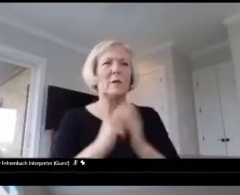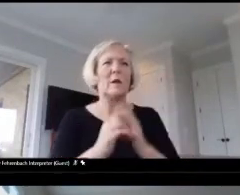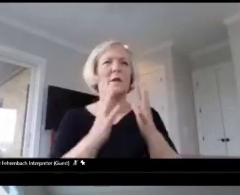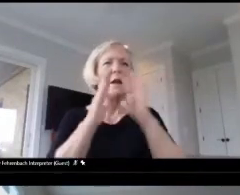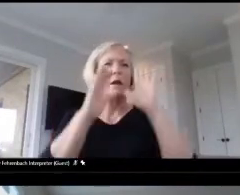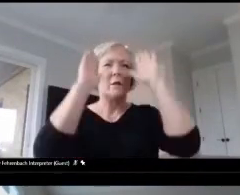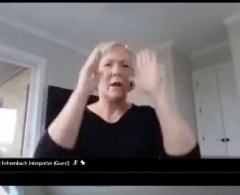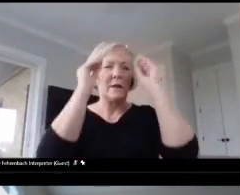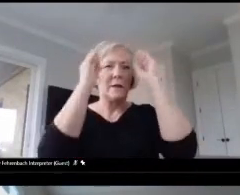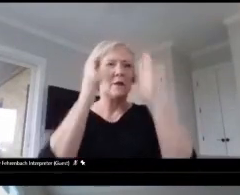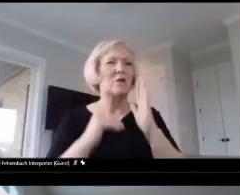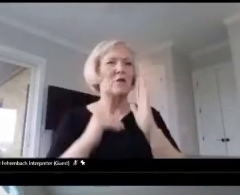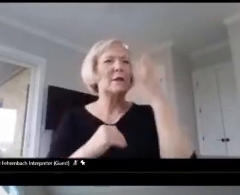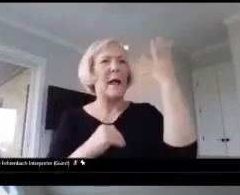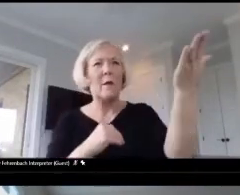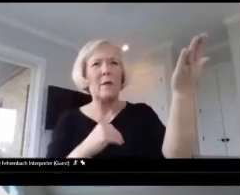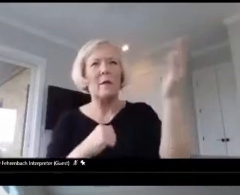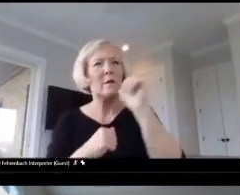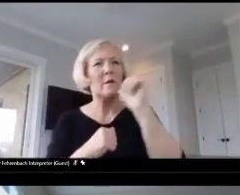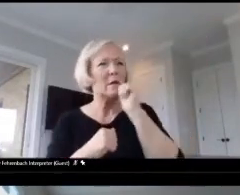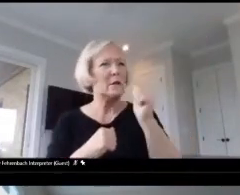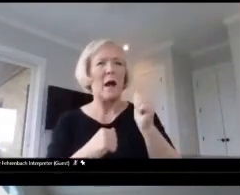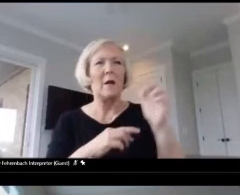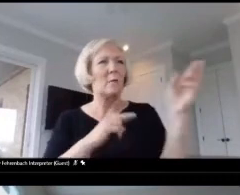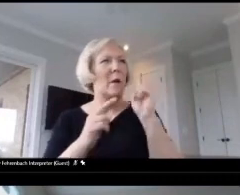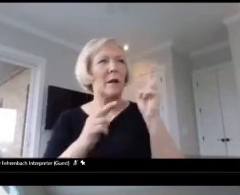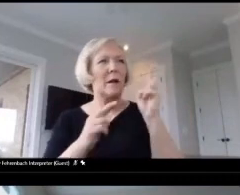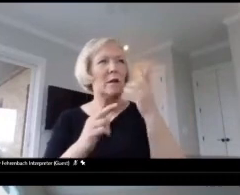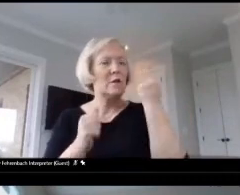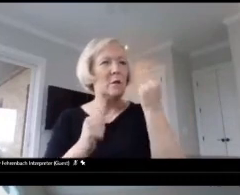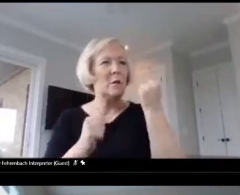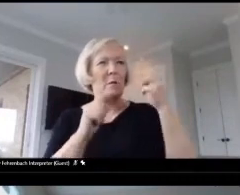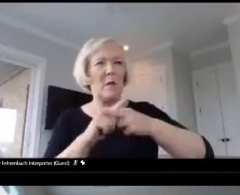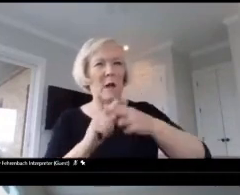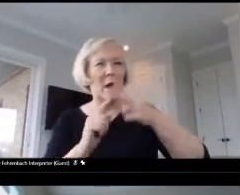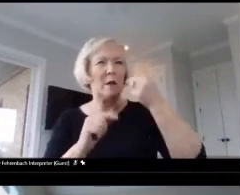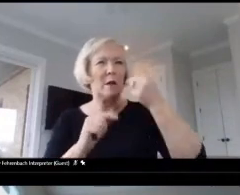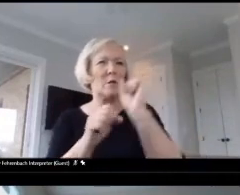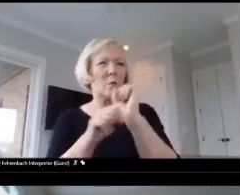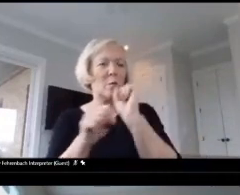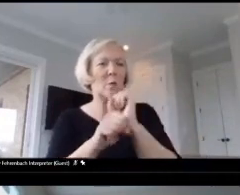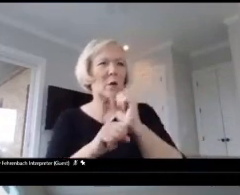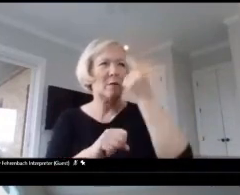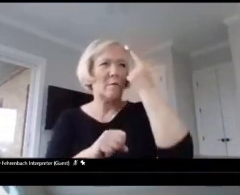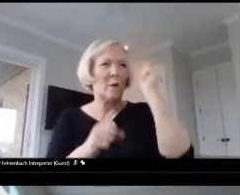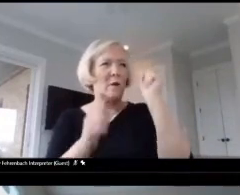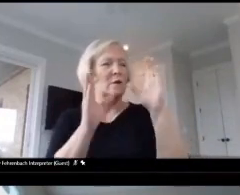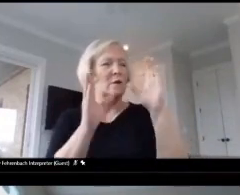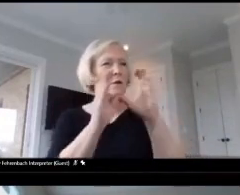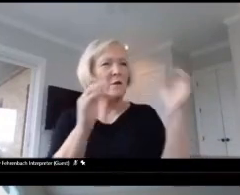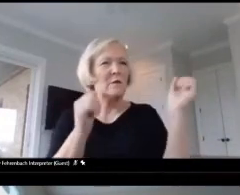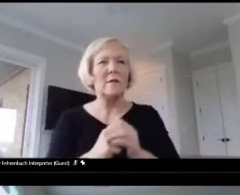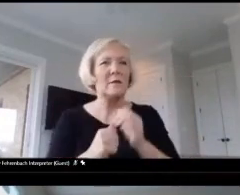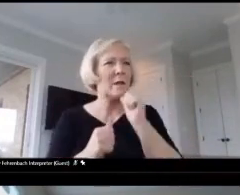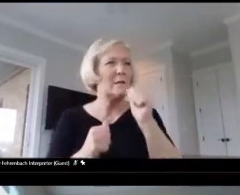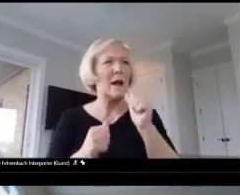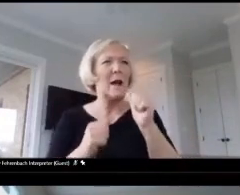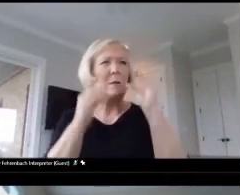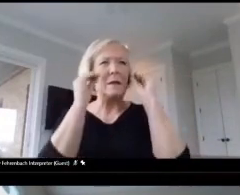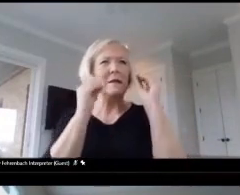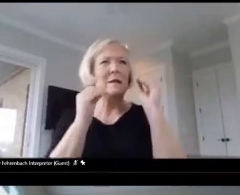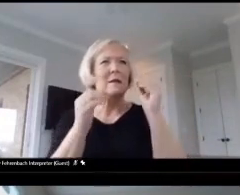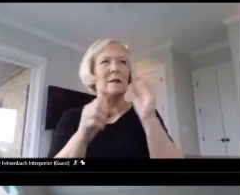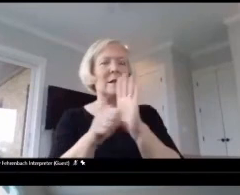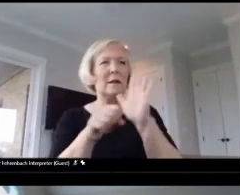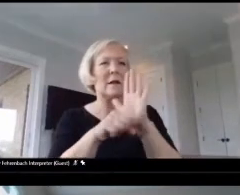out there that aren't yet eligible for certification because they don't have enough years under their belt, or it might not be the right time in